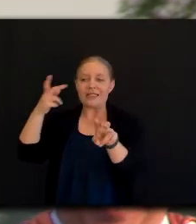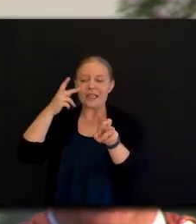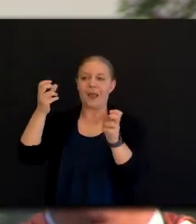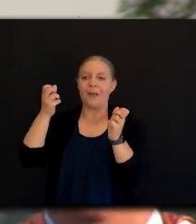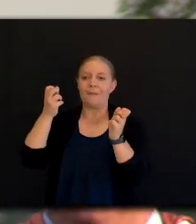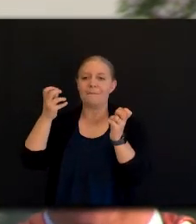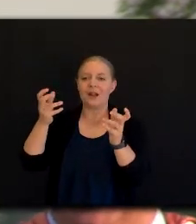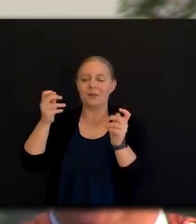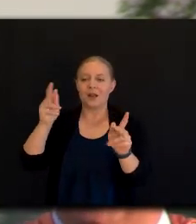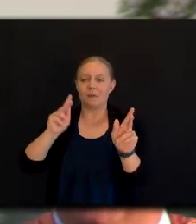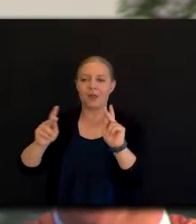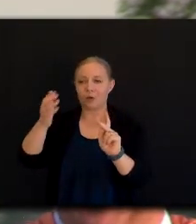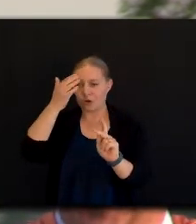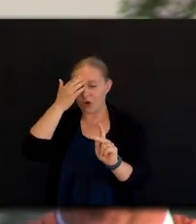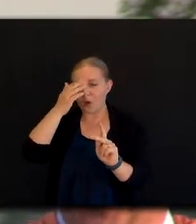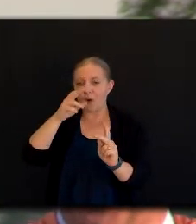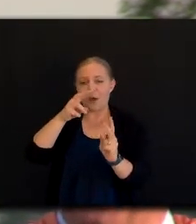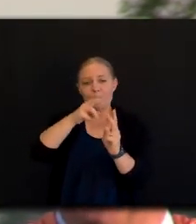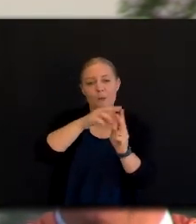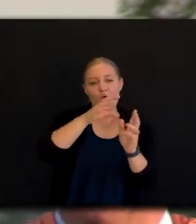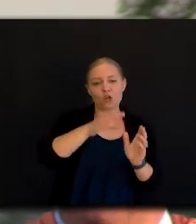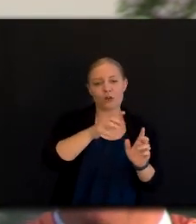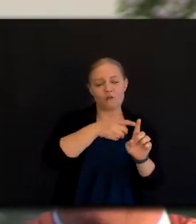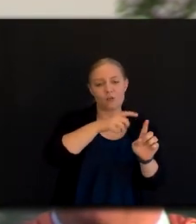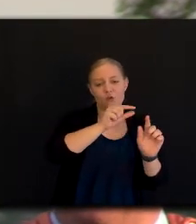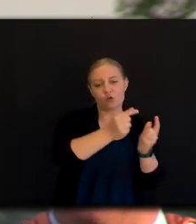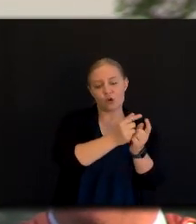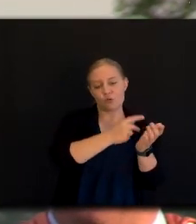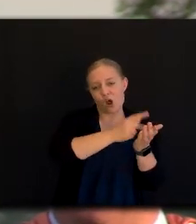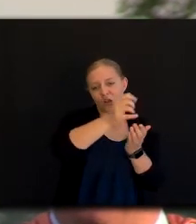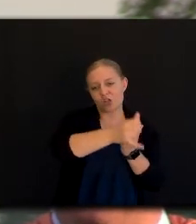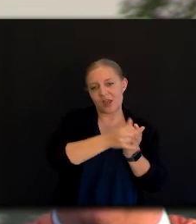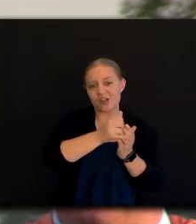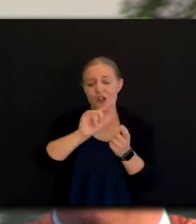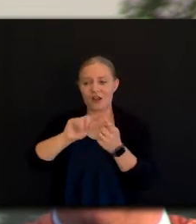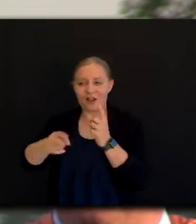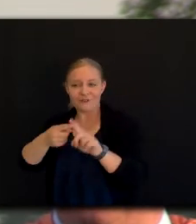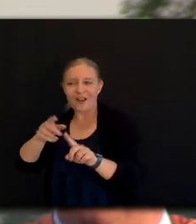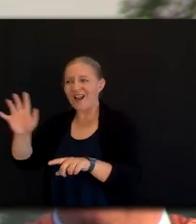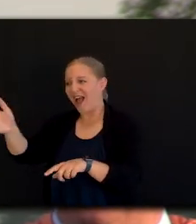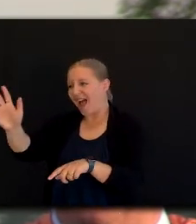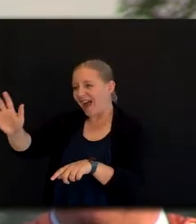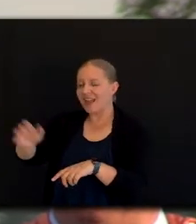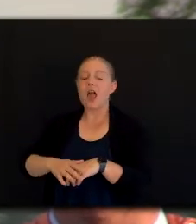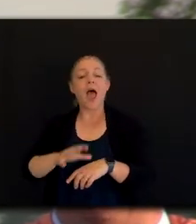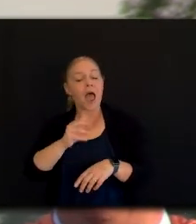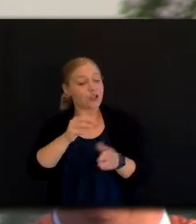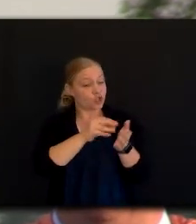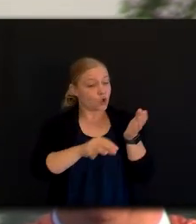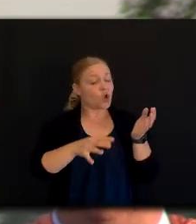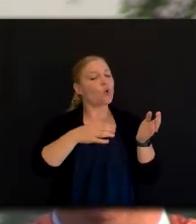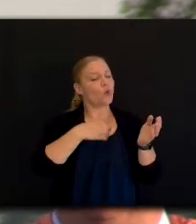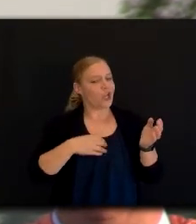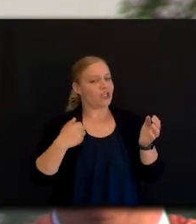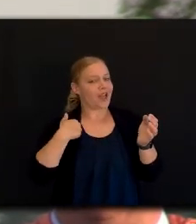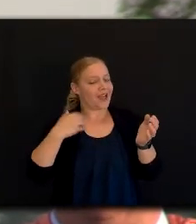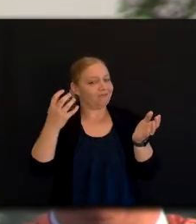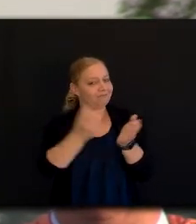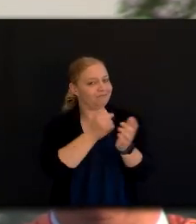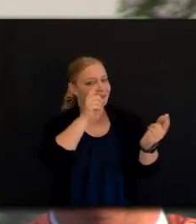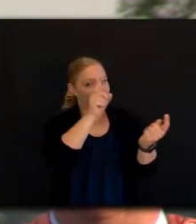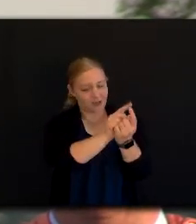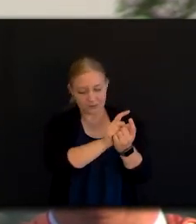familiar faces, partners from group projects, friends I greet in the hallways, and students I wish I'd had the opportunity to